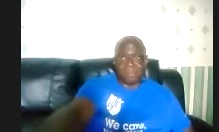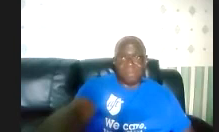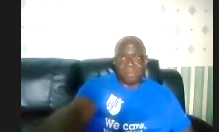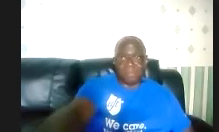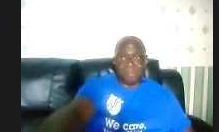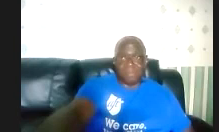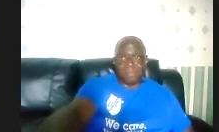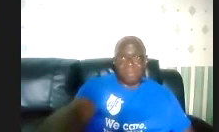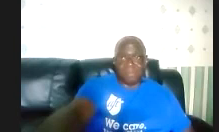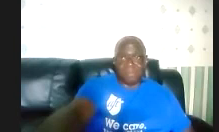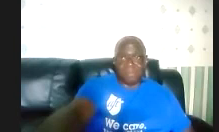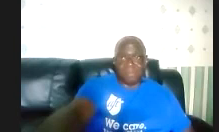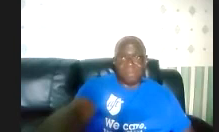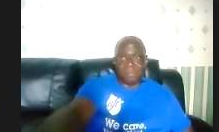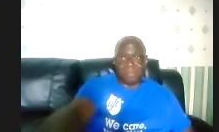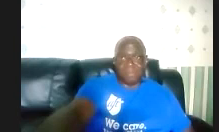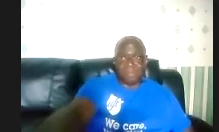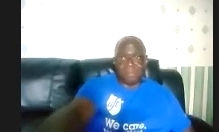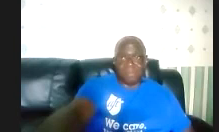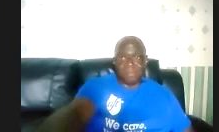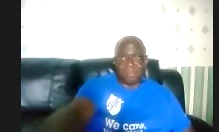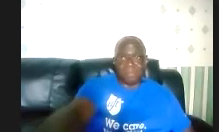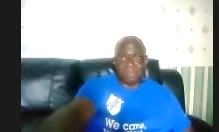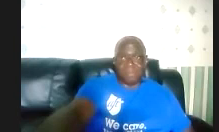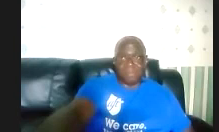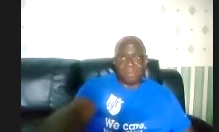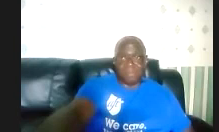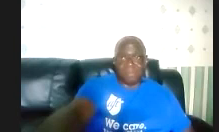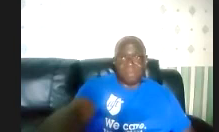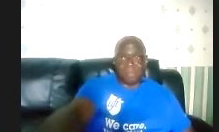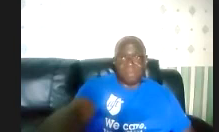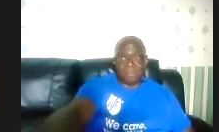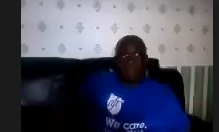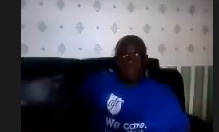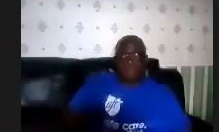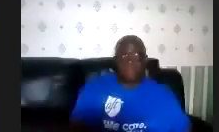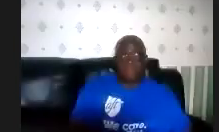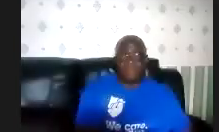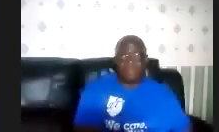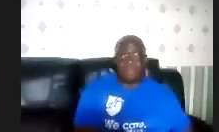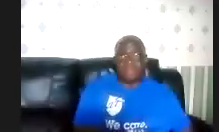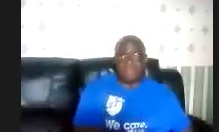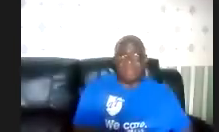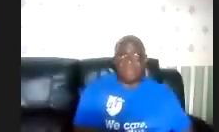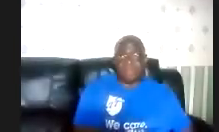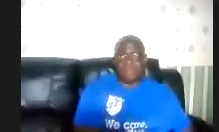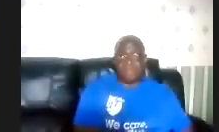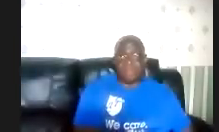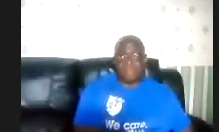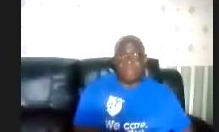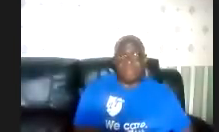all sorts of other horrific racist abuse on her Facebook wall, which is disabled now, and she's